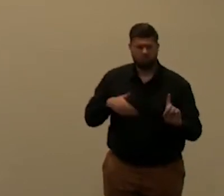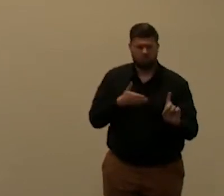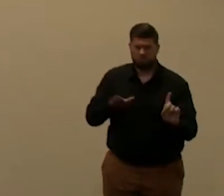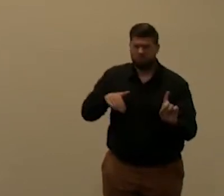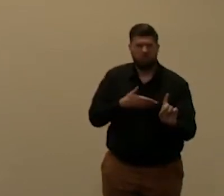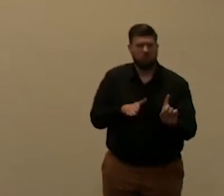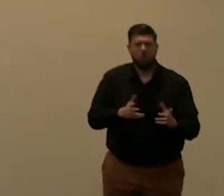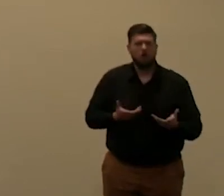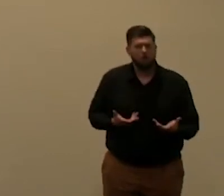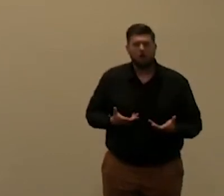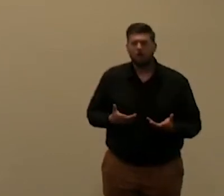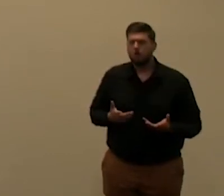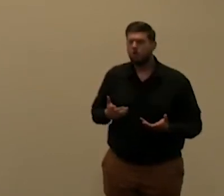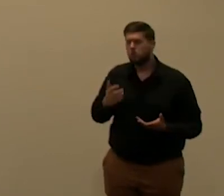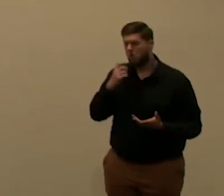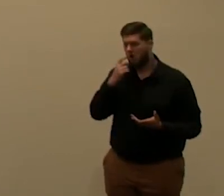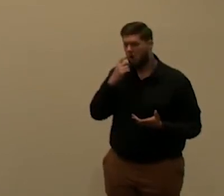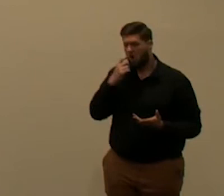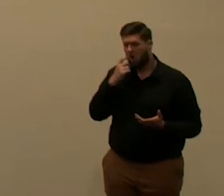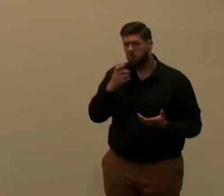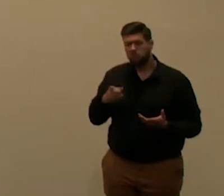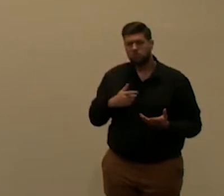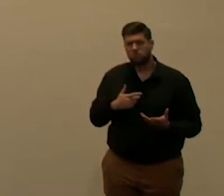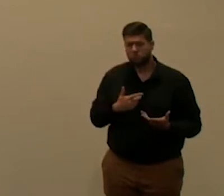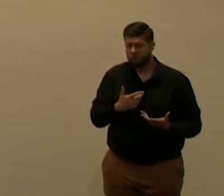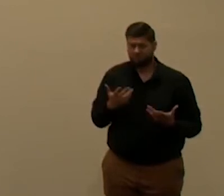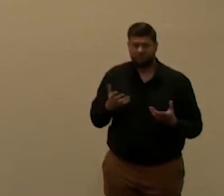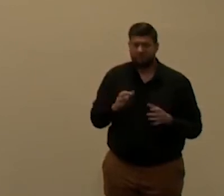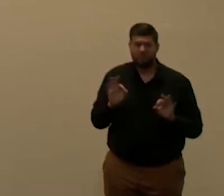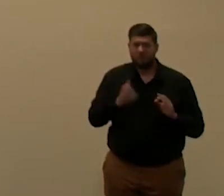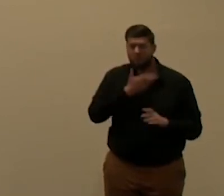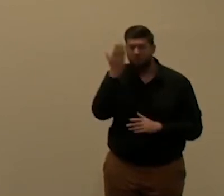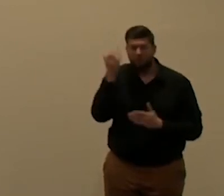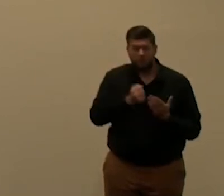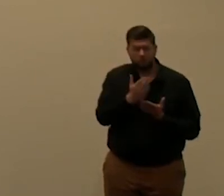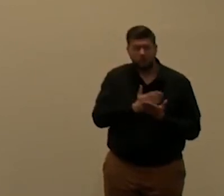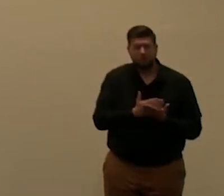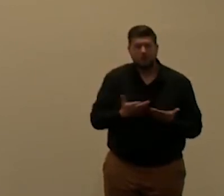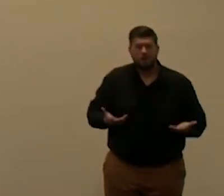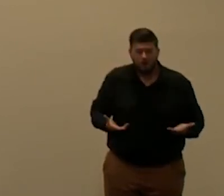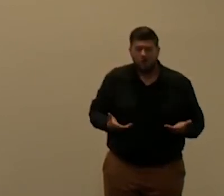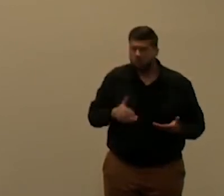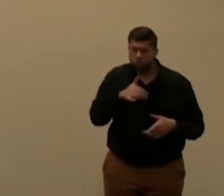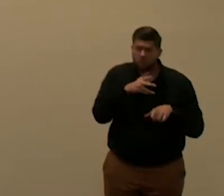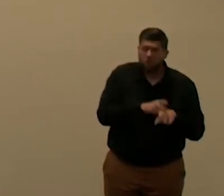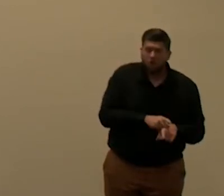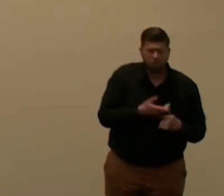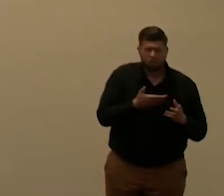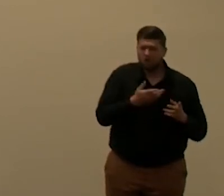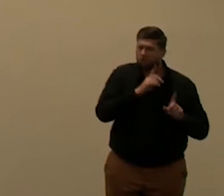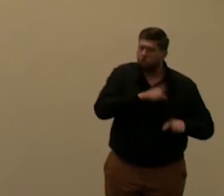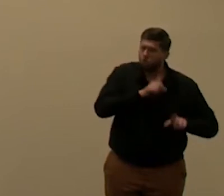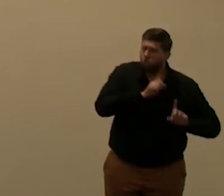have not created a meeting agenda, for example, so that you're not following that agenda.